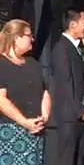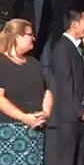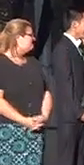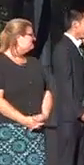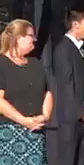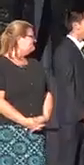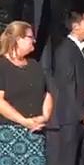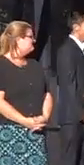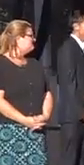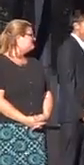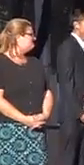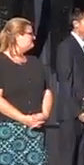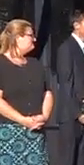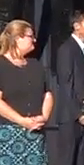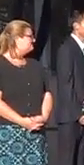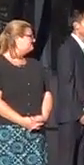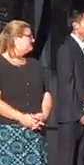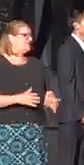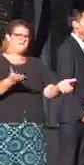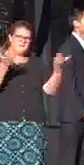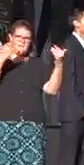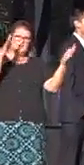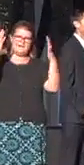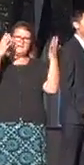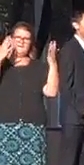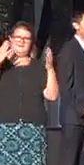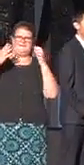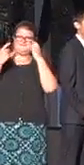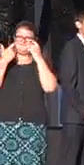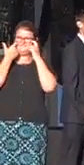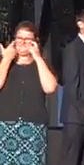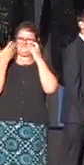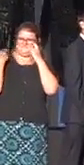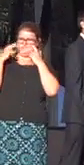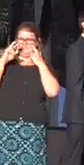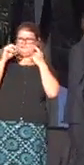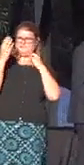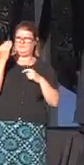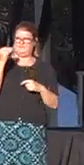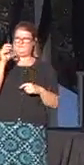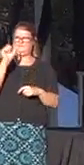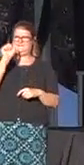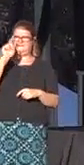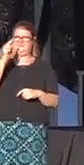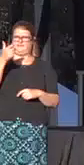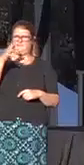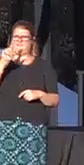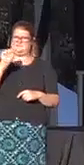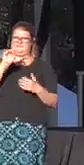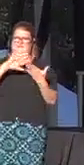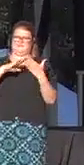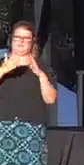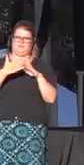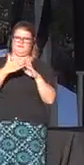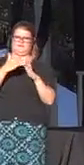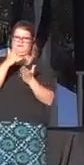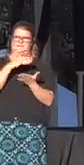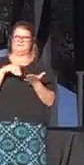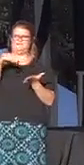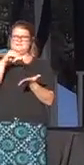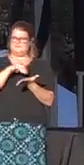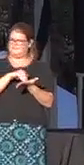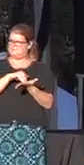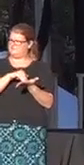Oh, come on. In late 2014, the San Diego LGBT Community